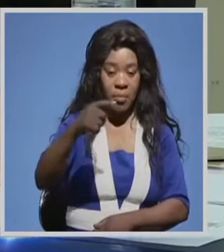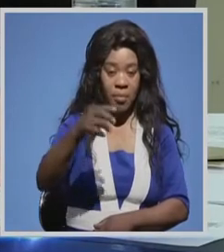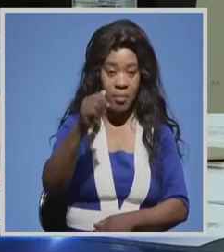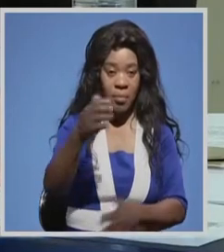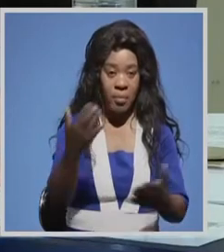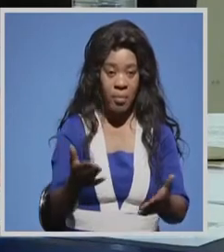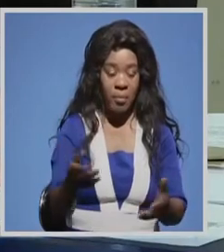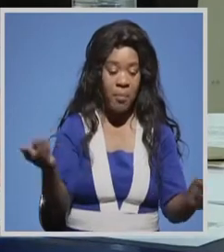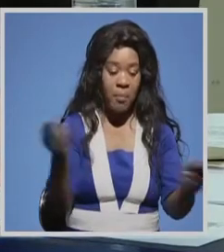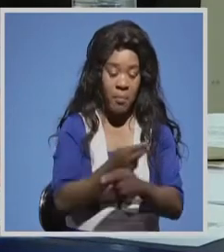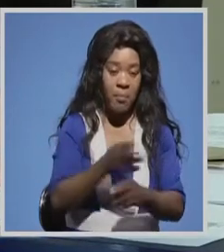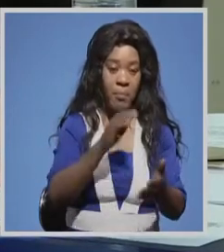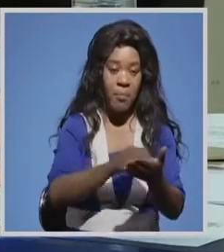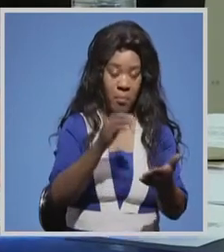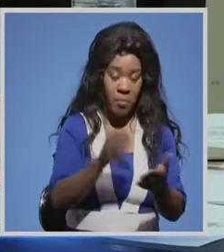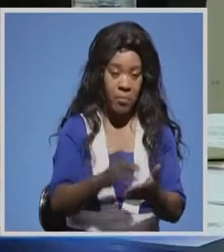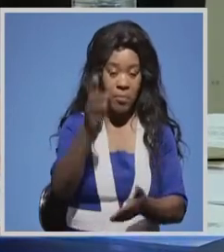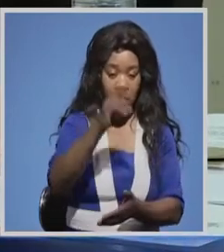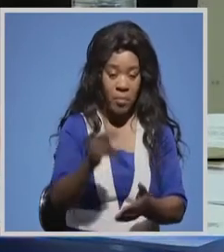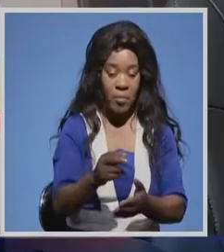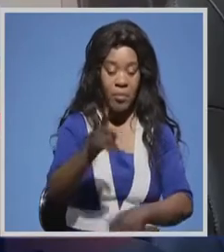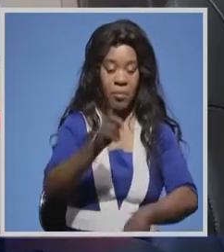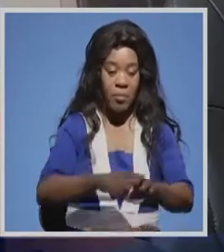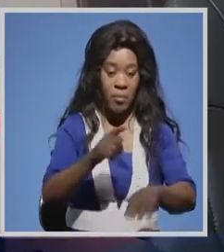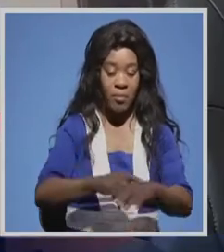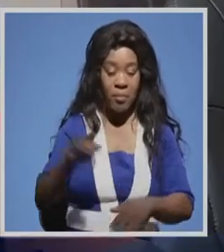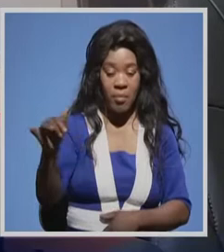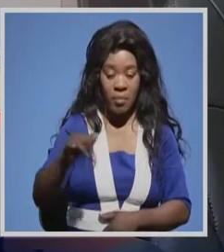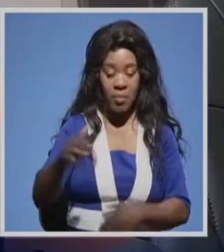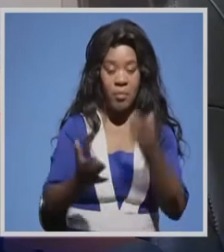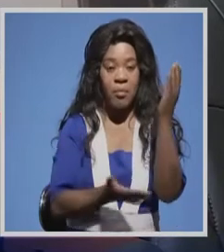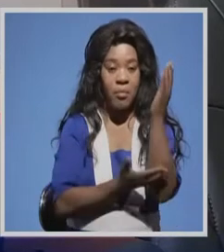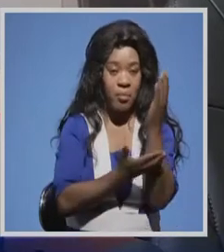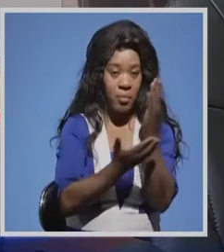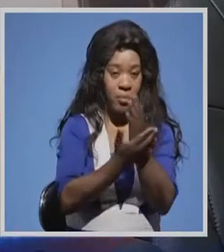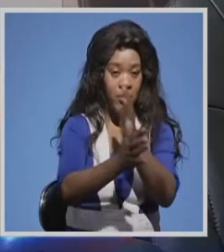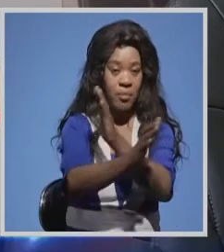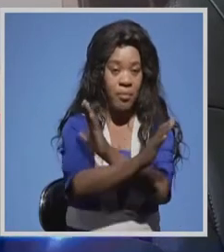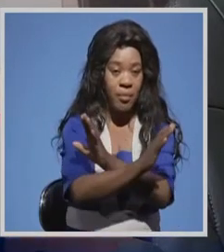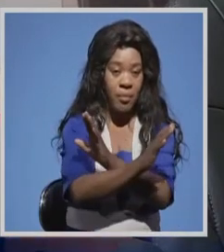multi-million dollar project will improve football standards in the country.